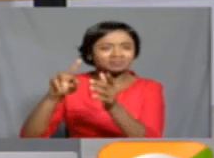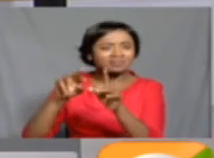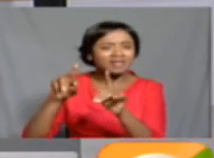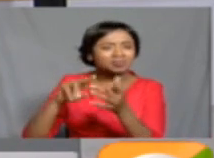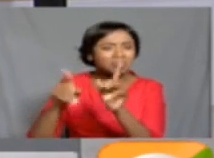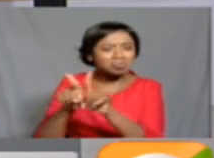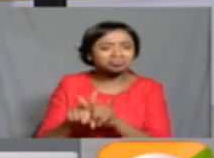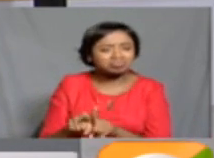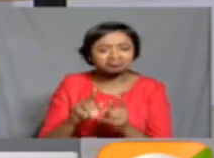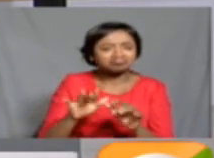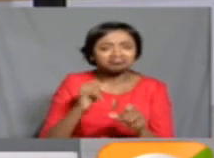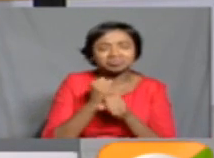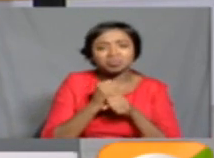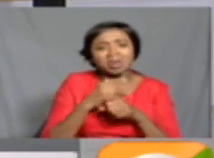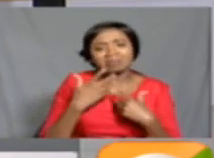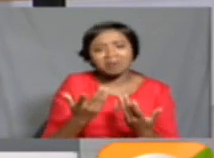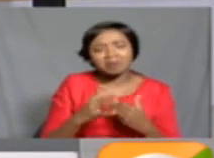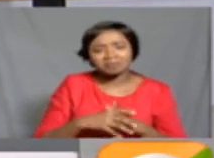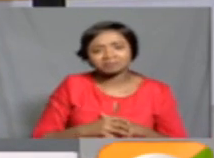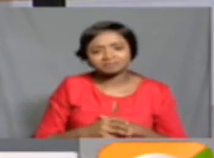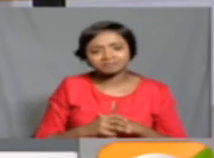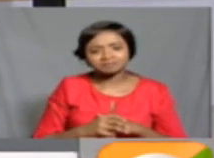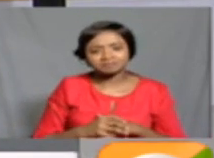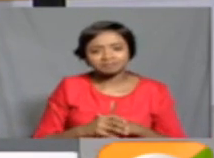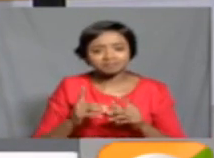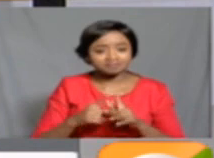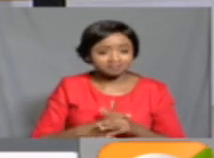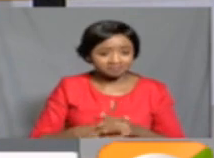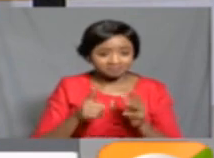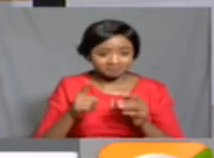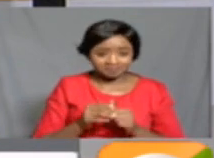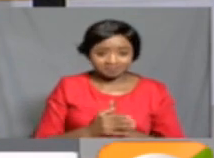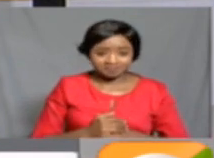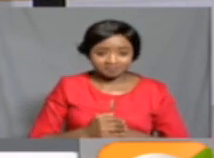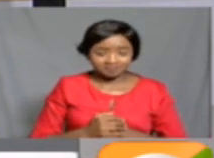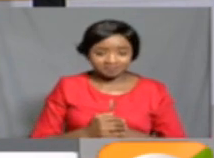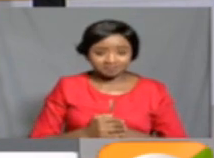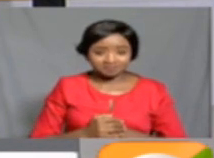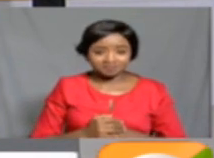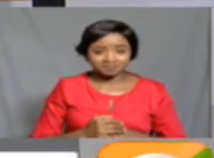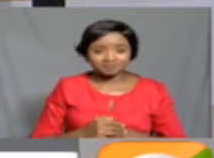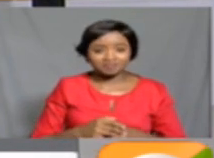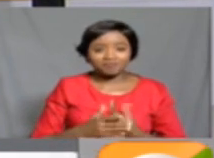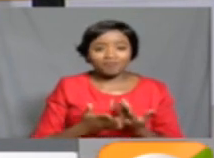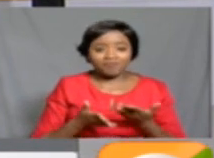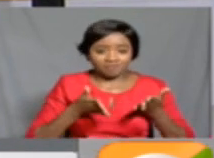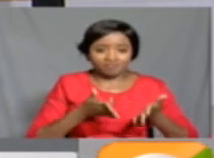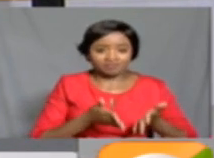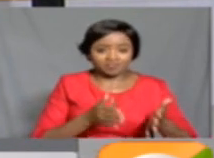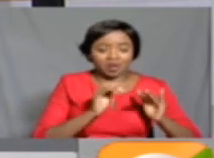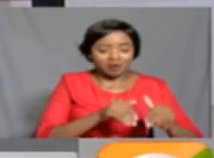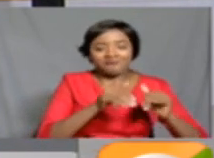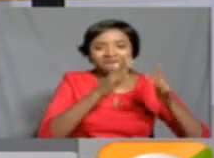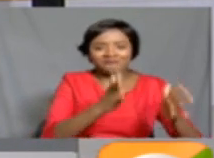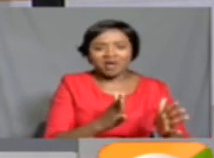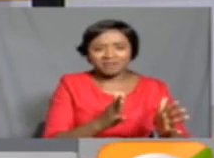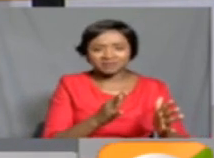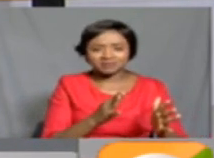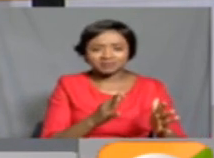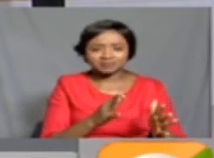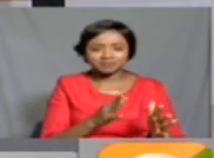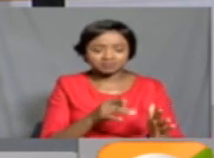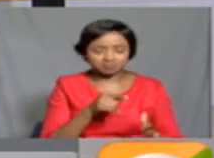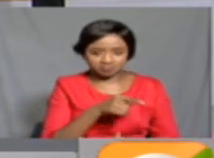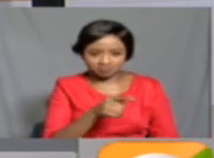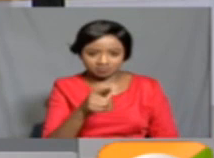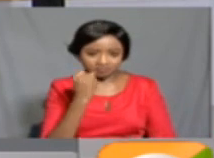for farmers? So let's begin with the existing avocado growers. Well, for them, they're already working